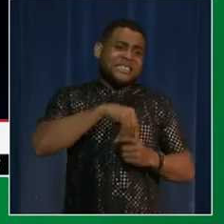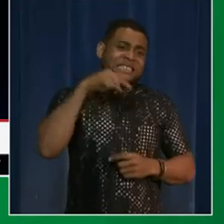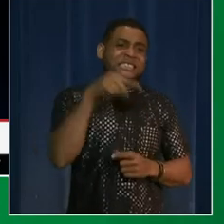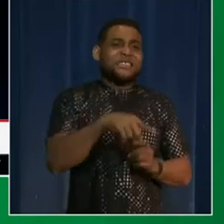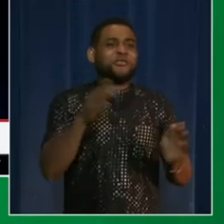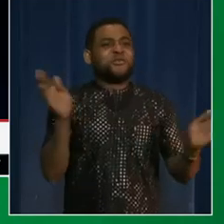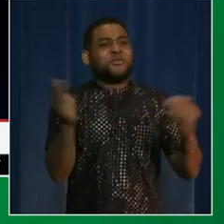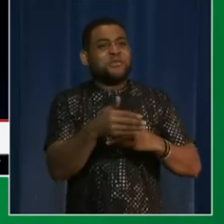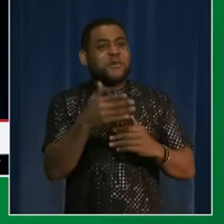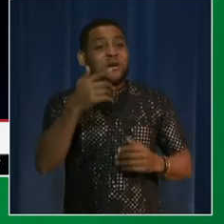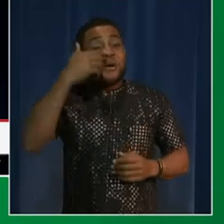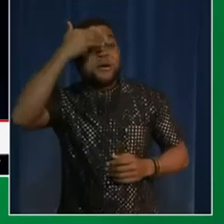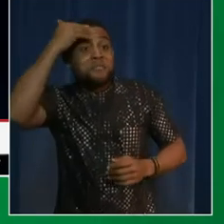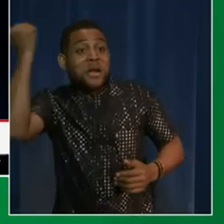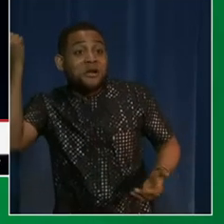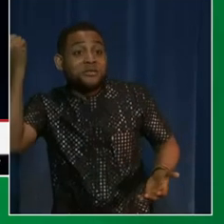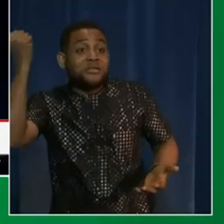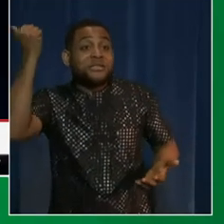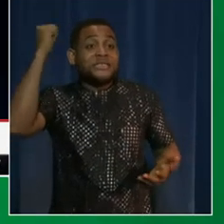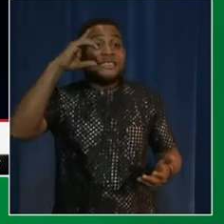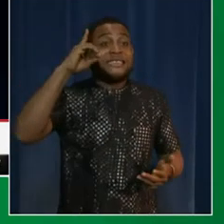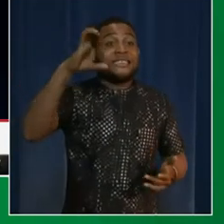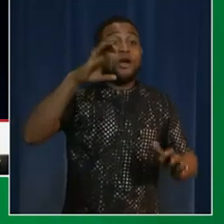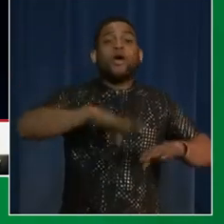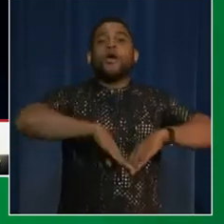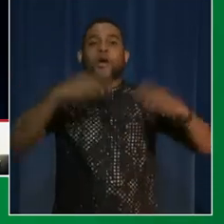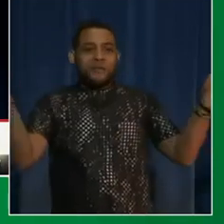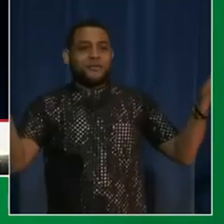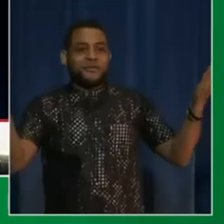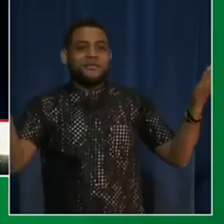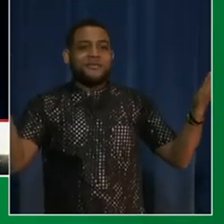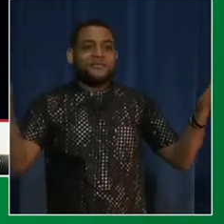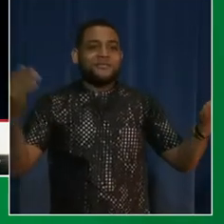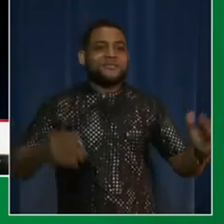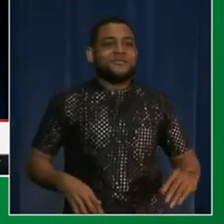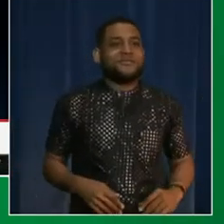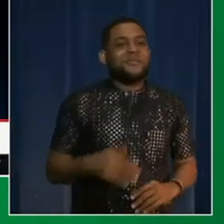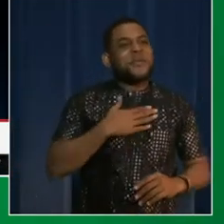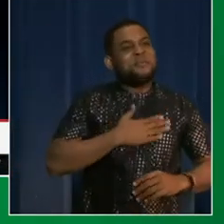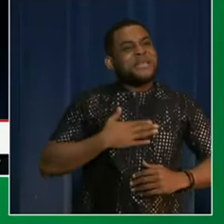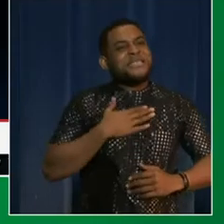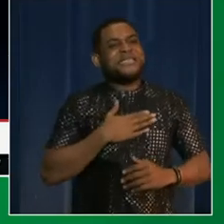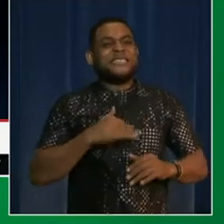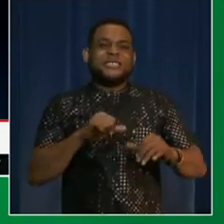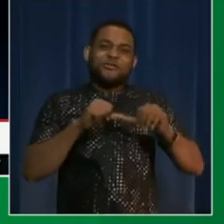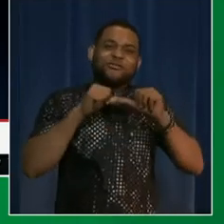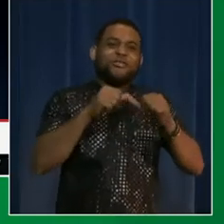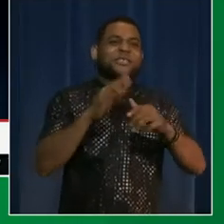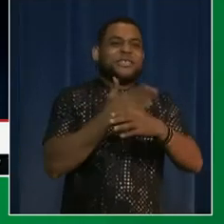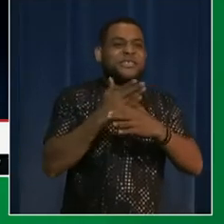DC is open. So thank you very much. Check out the website. Keep sharing it. And thank you all for the work that you do every day.